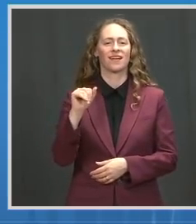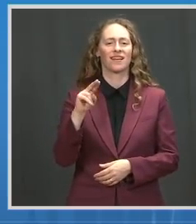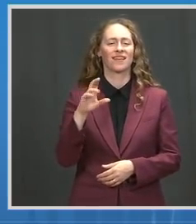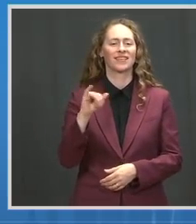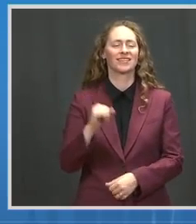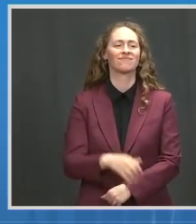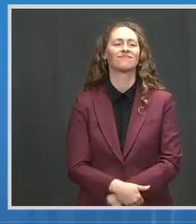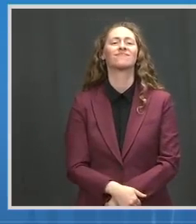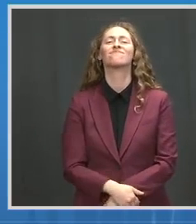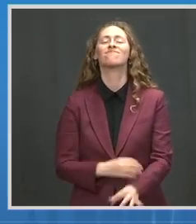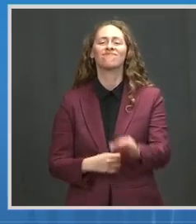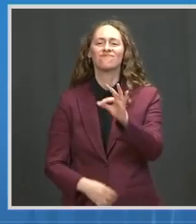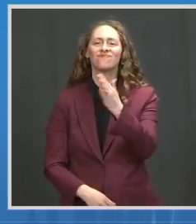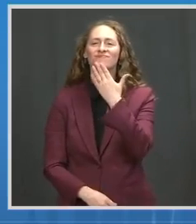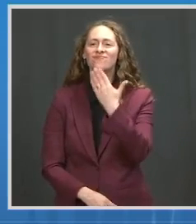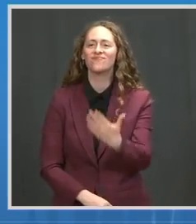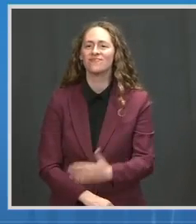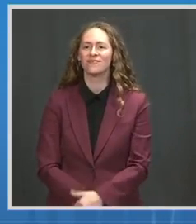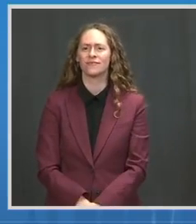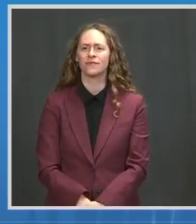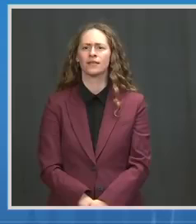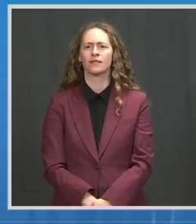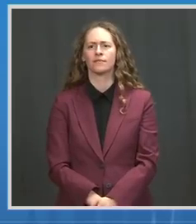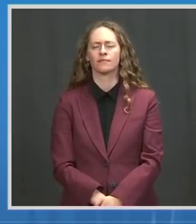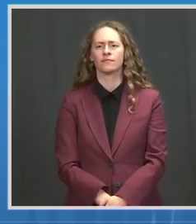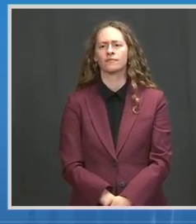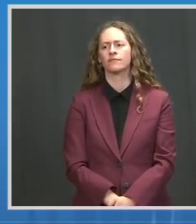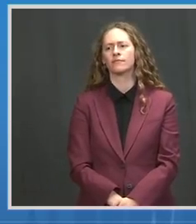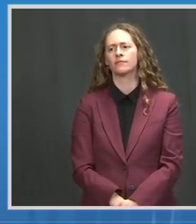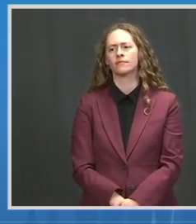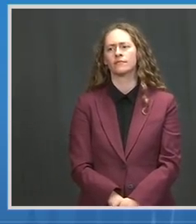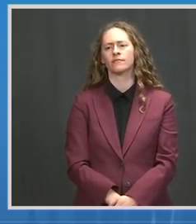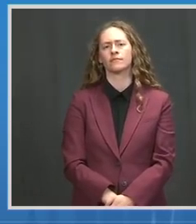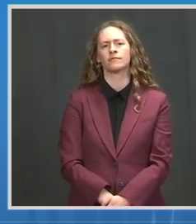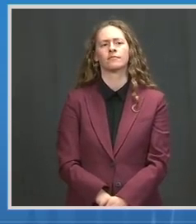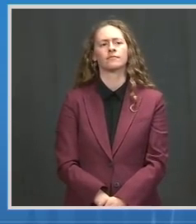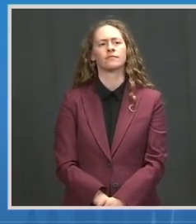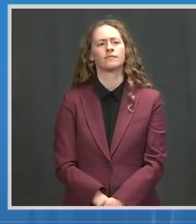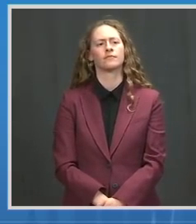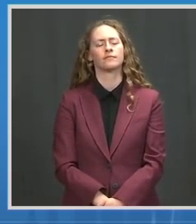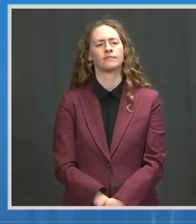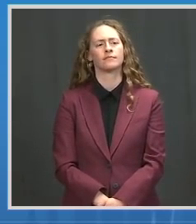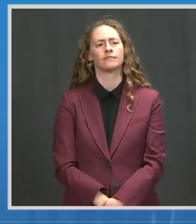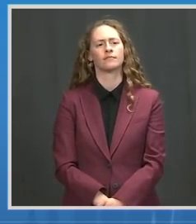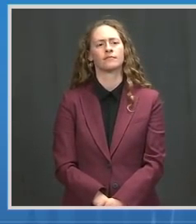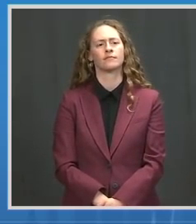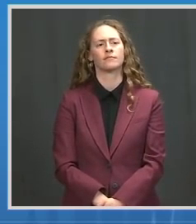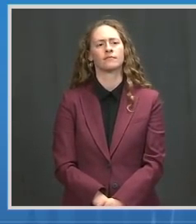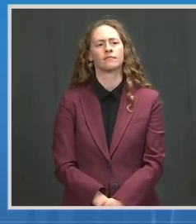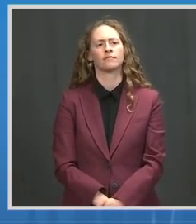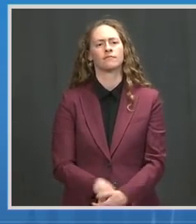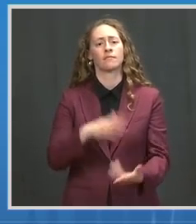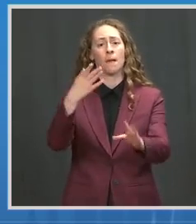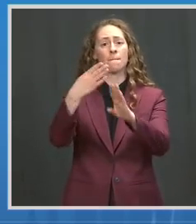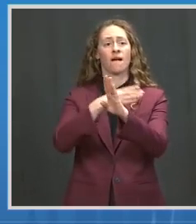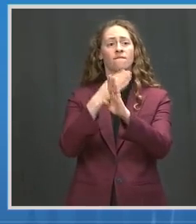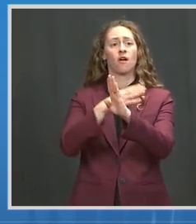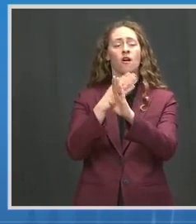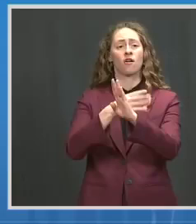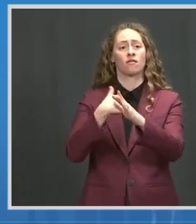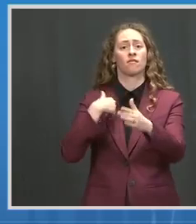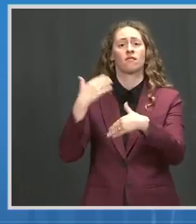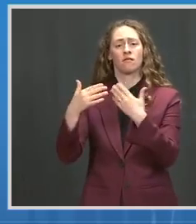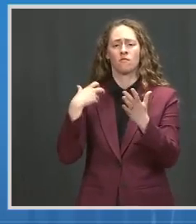much, Dr. Walensky. Before I start, let me just underscore what Dr. Walensky said about how much we will miss